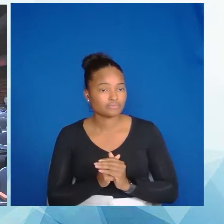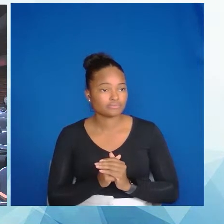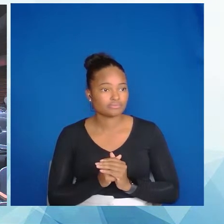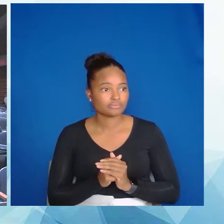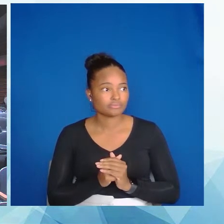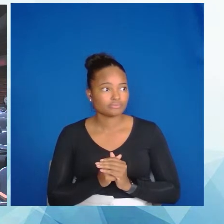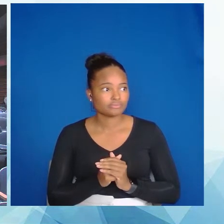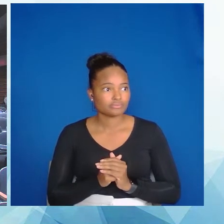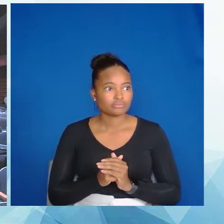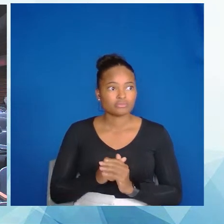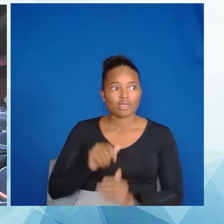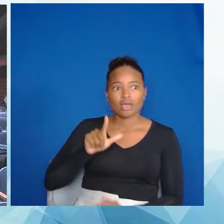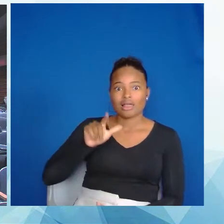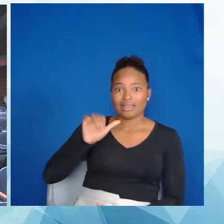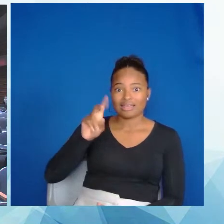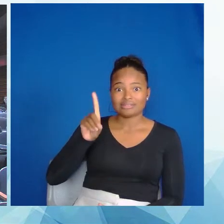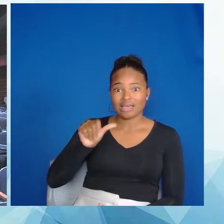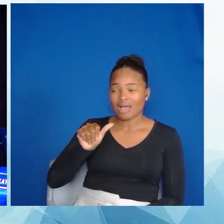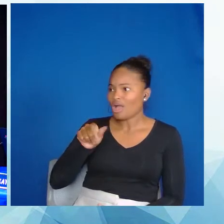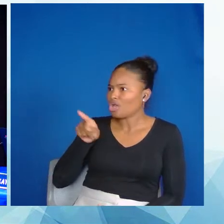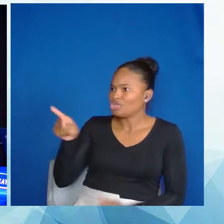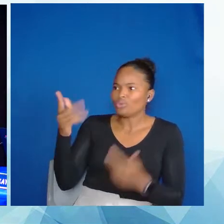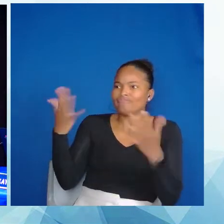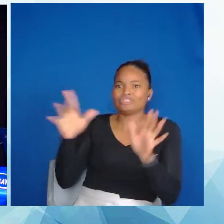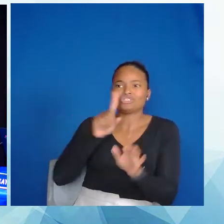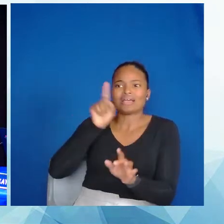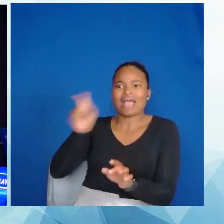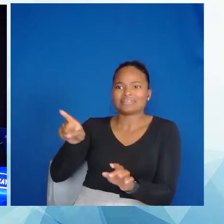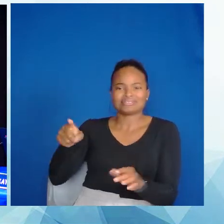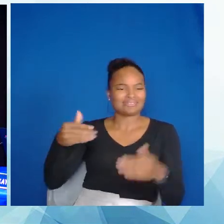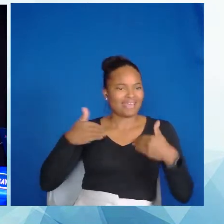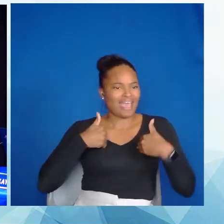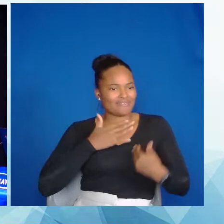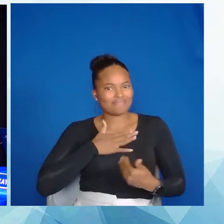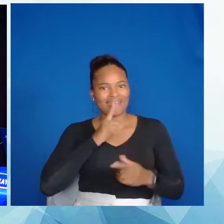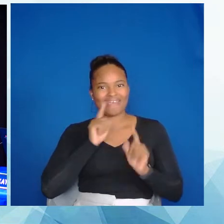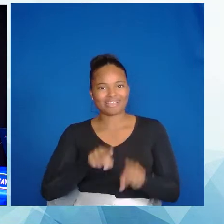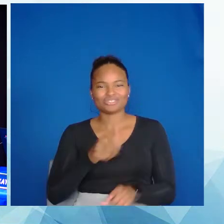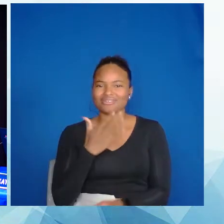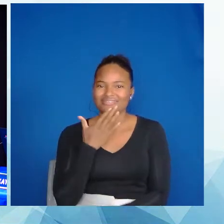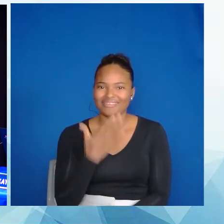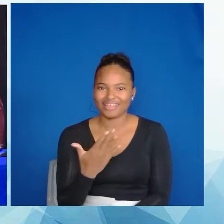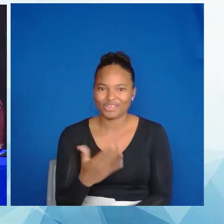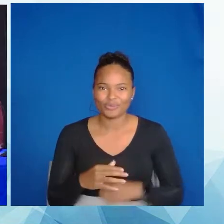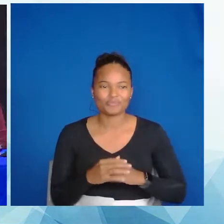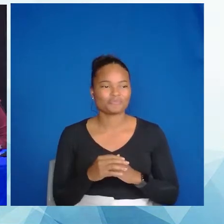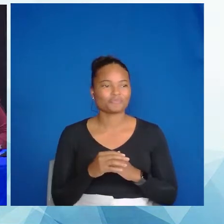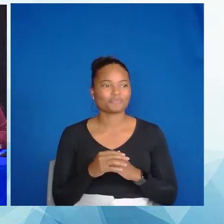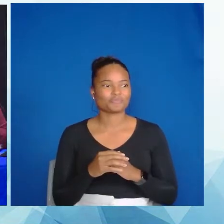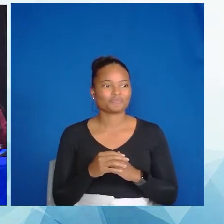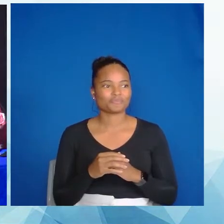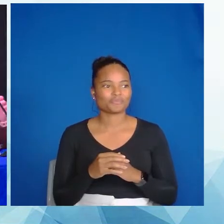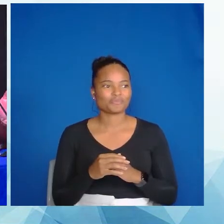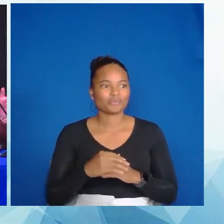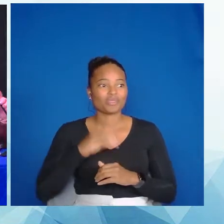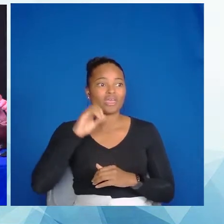no, Okay. you asked the questions I was going to ask, so I have my answers. Thank you. Okay, I would still entertain a,